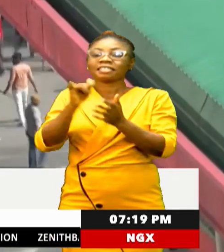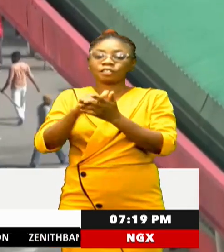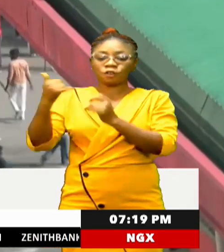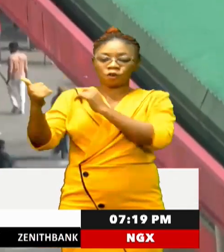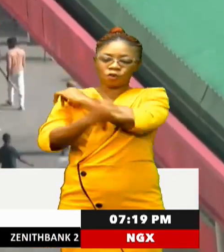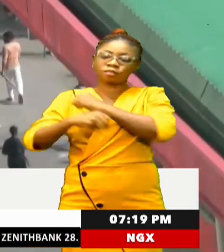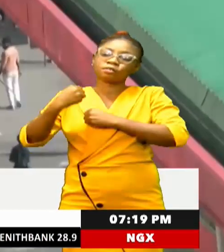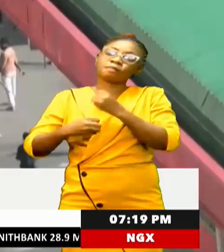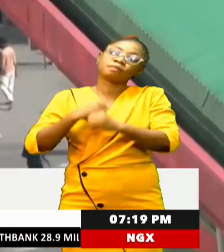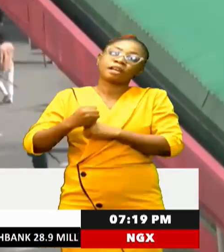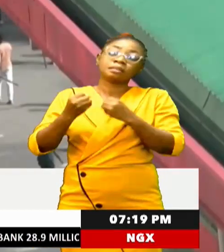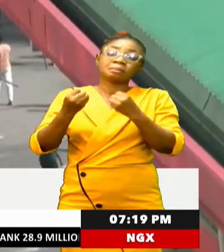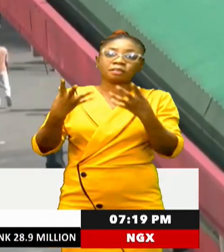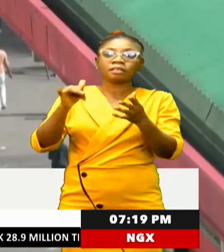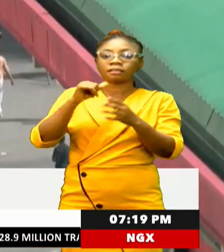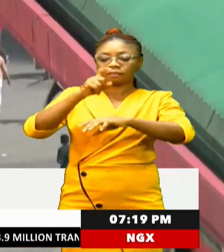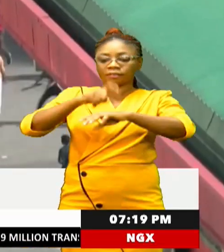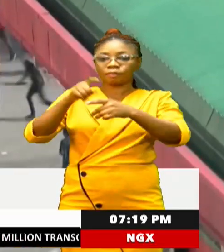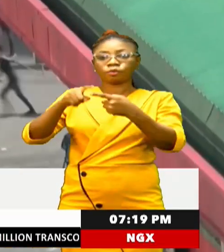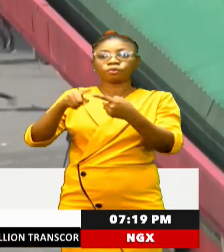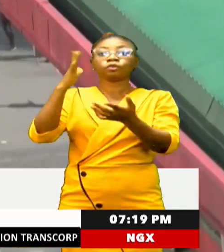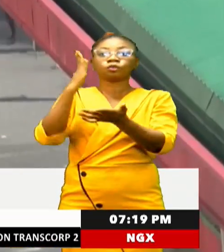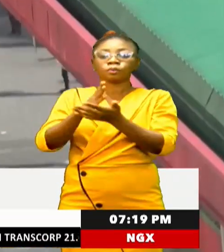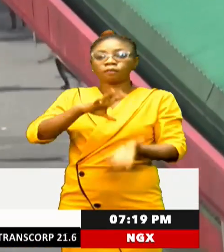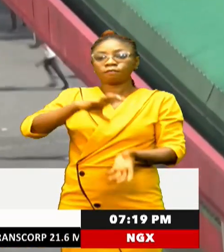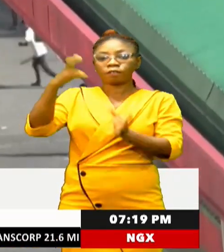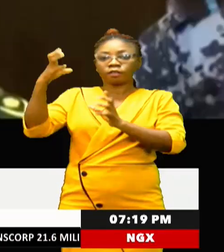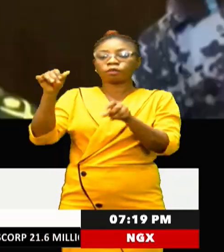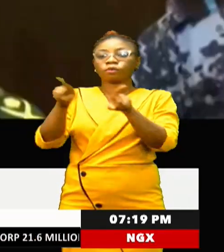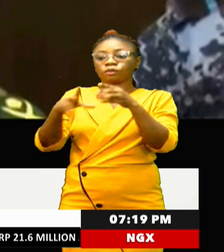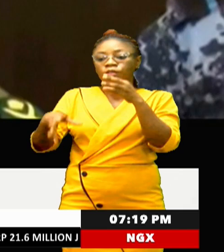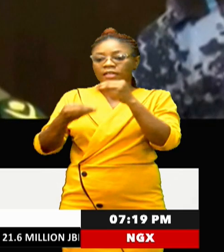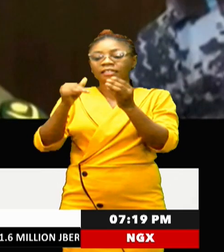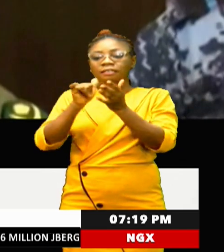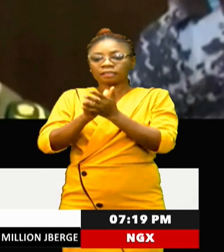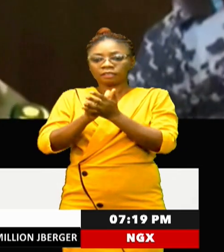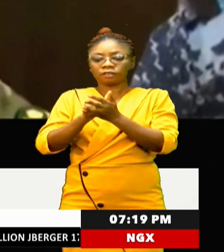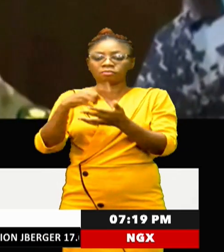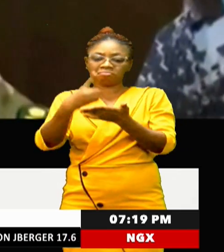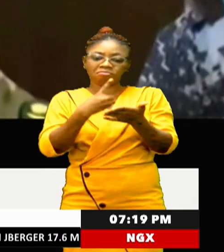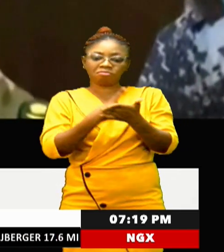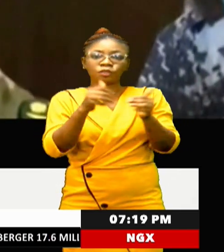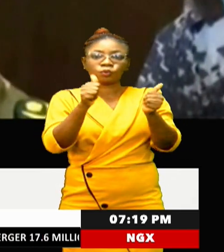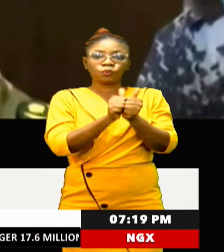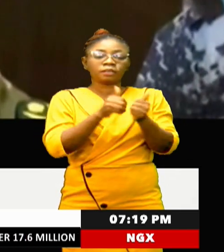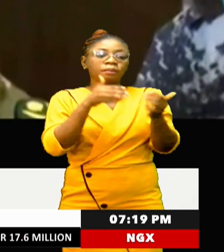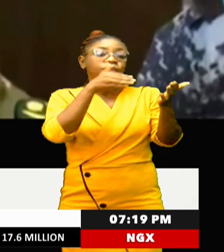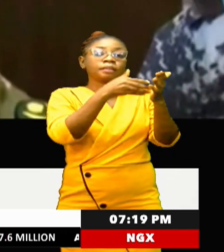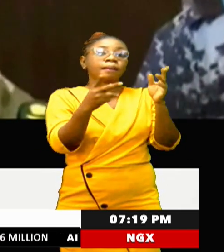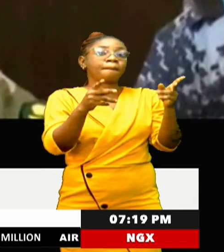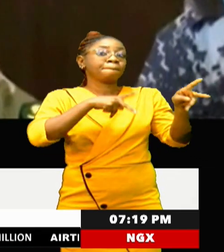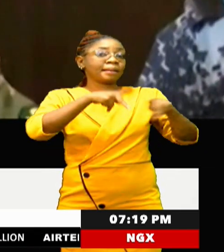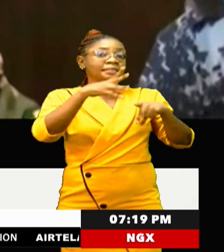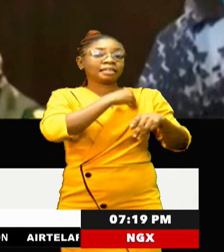lot and it's time to stop the violence. Waka further stated that he had held talks with the main opposition parties and